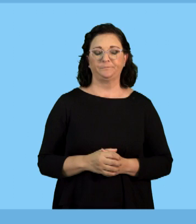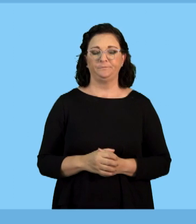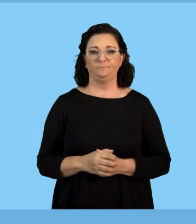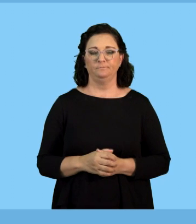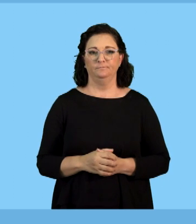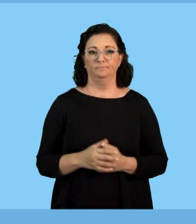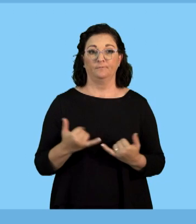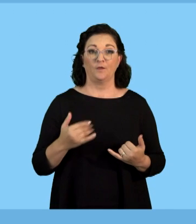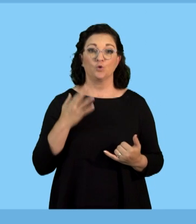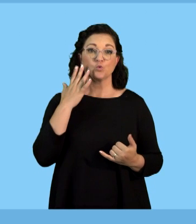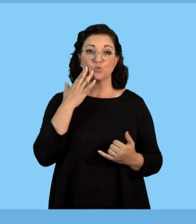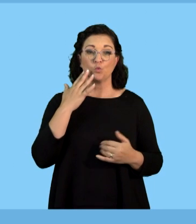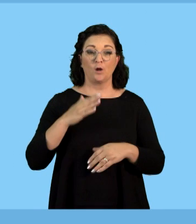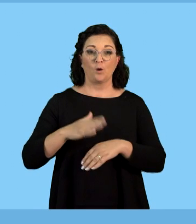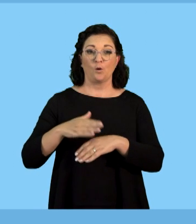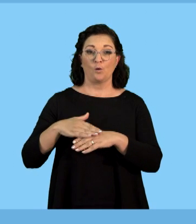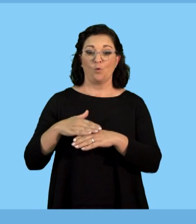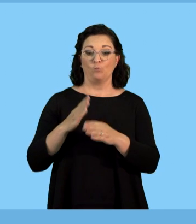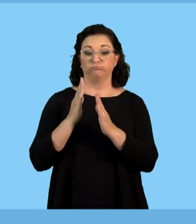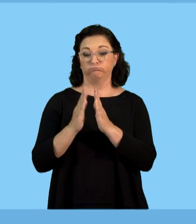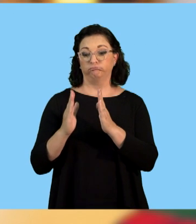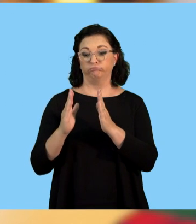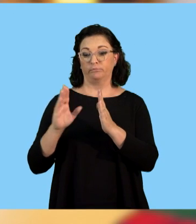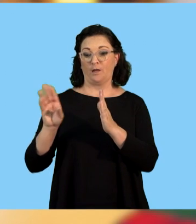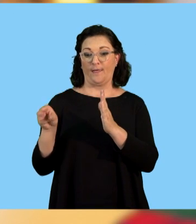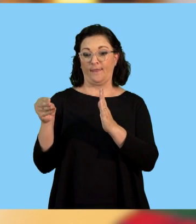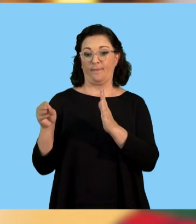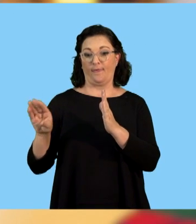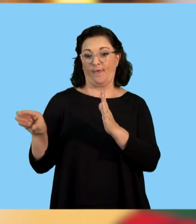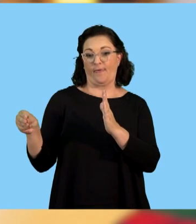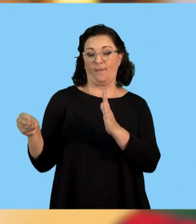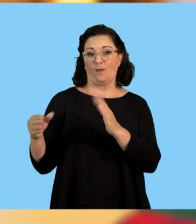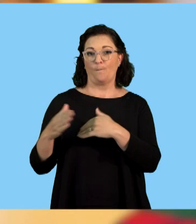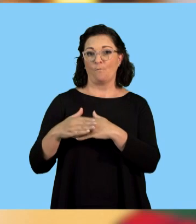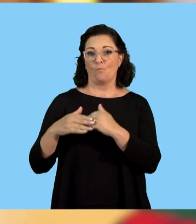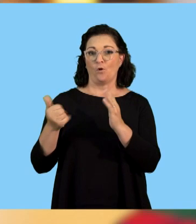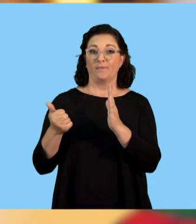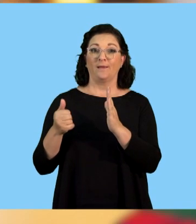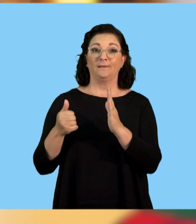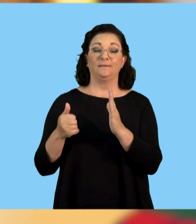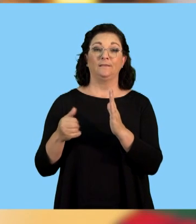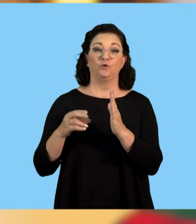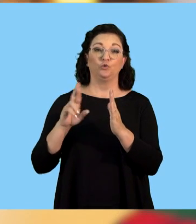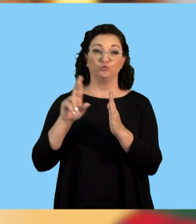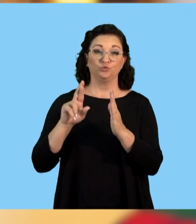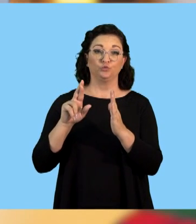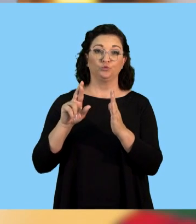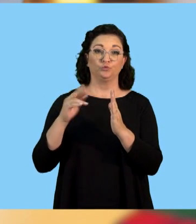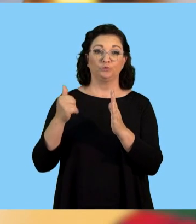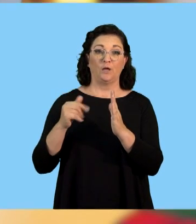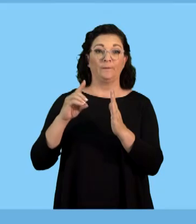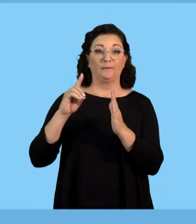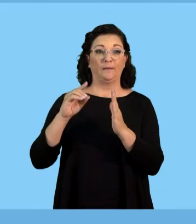that if we are adding more resistors in parallel, what we are doing is we are decreasing the